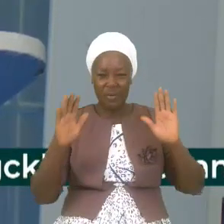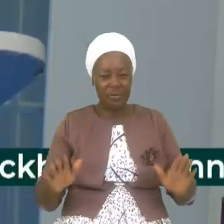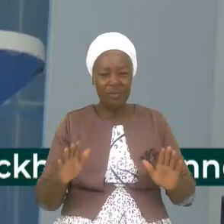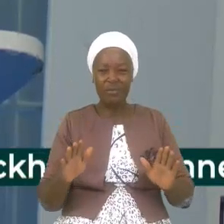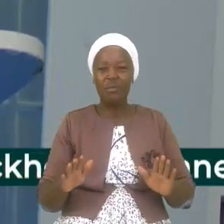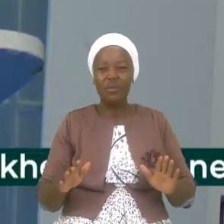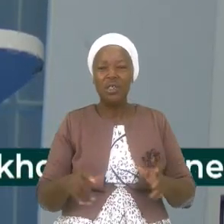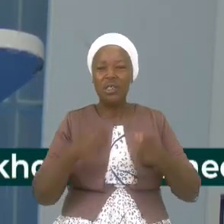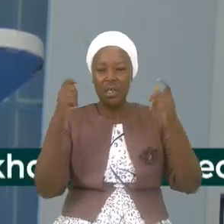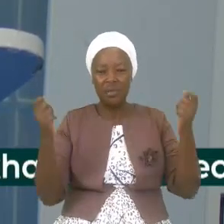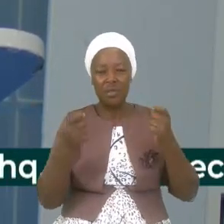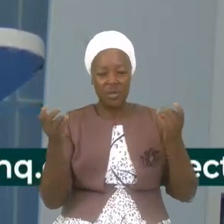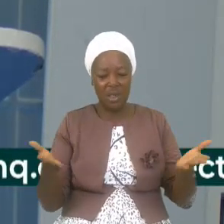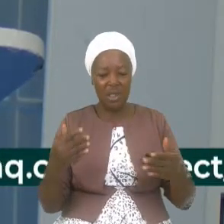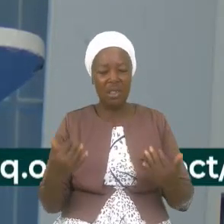there.